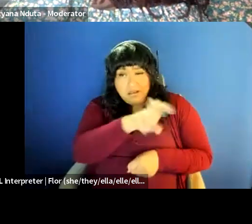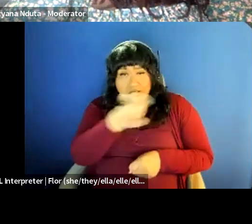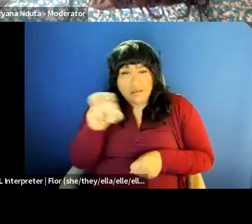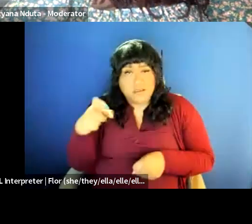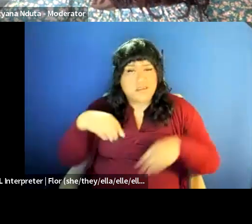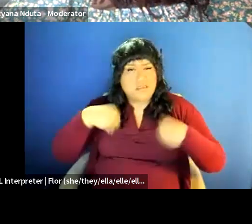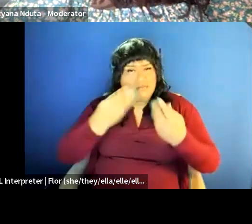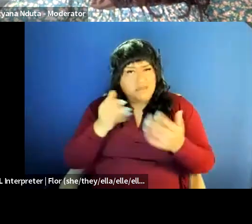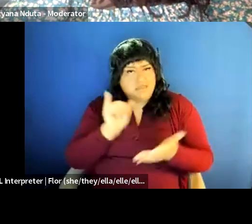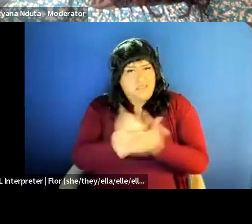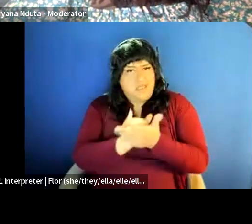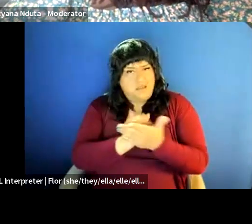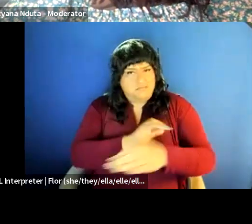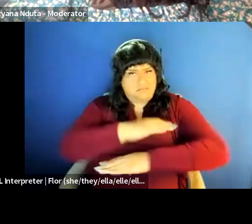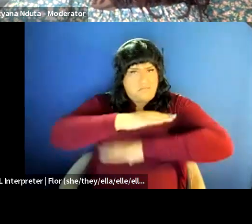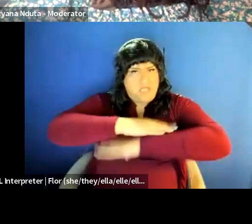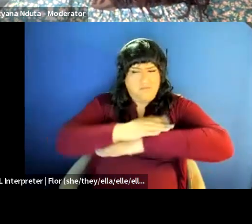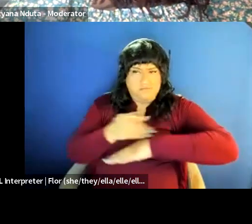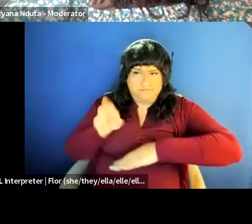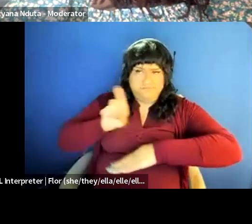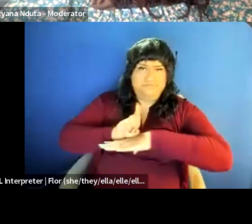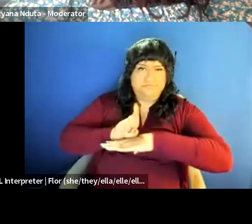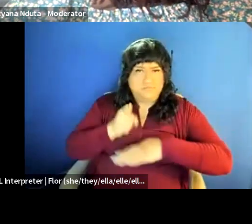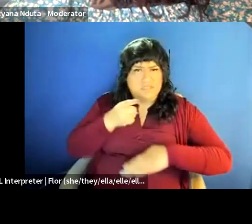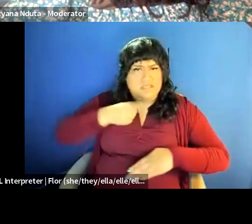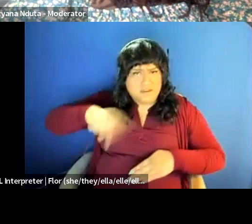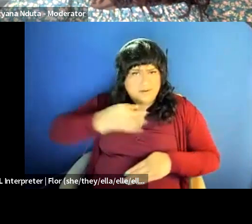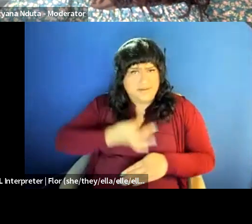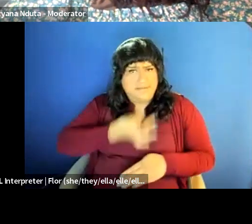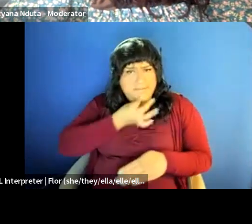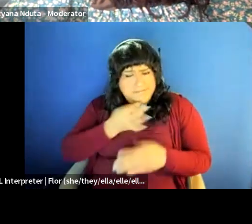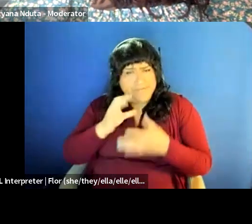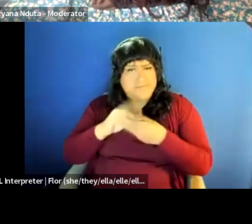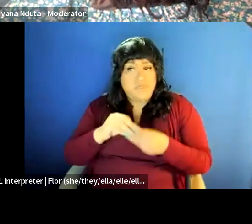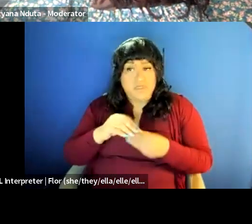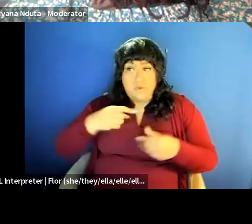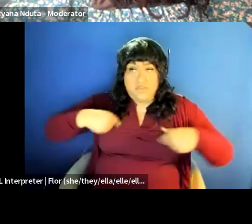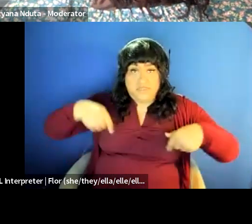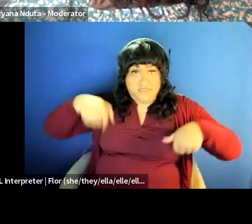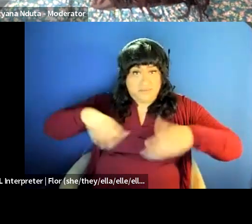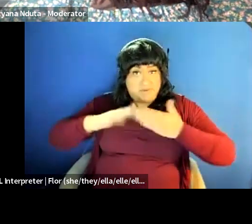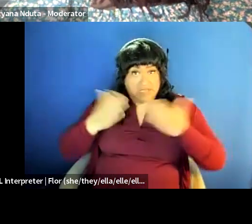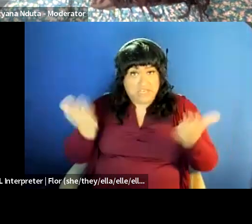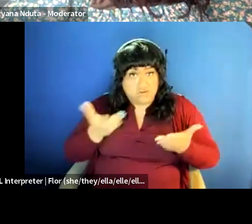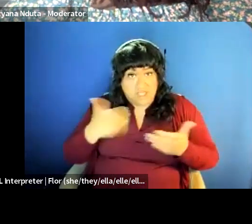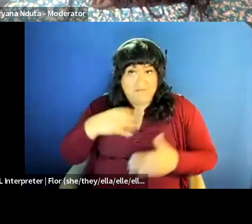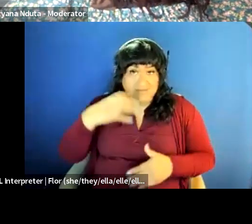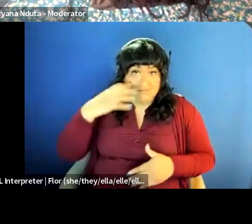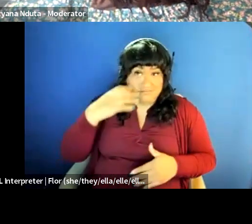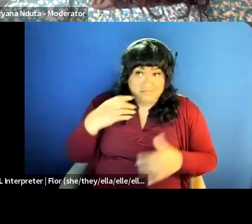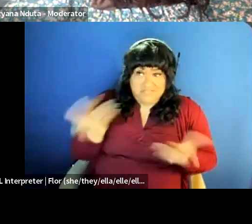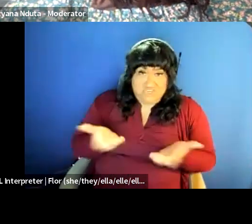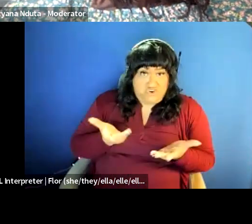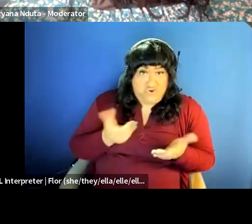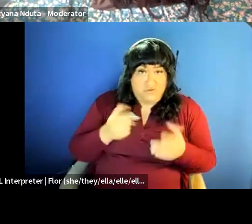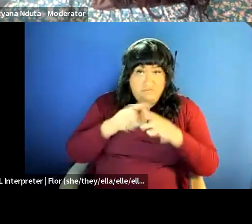they are the experts. Because this community we have here, we have where our lived experience. They have lived experience as well.